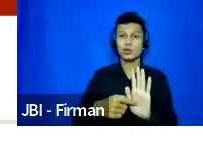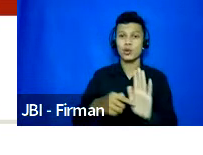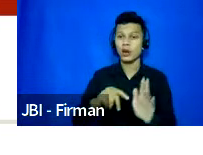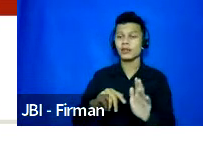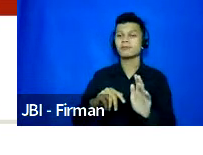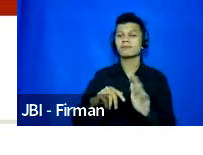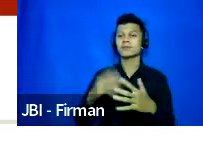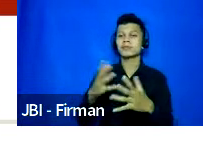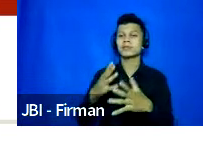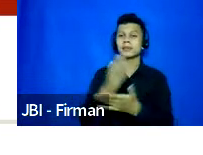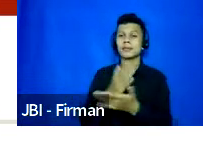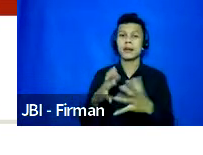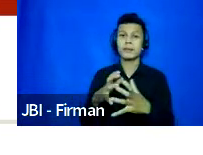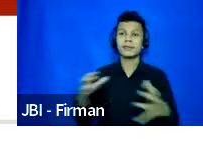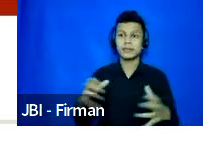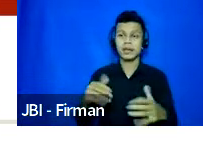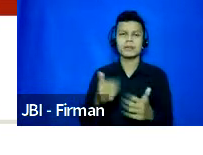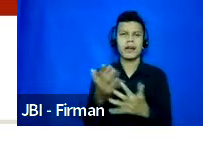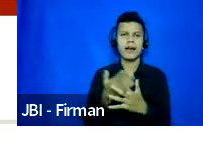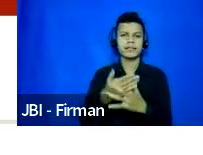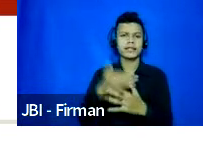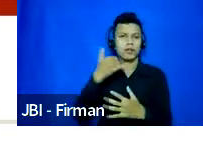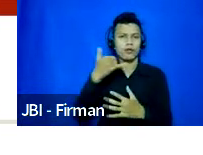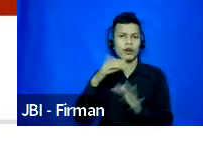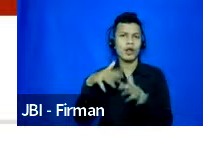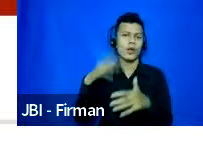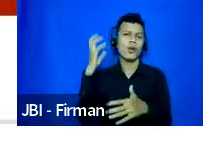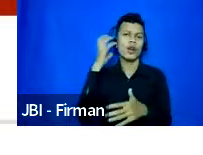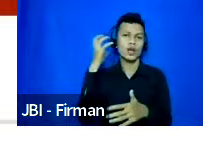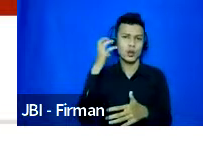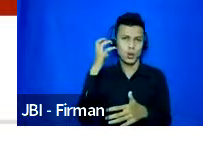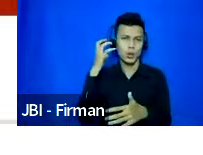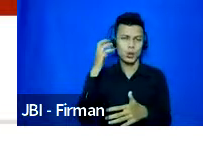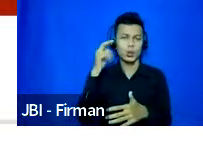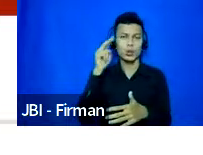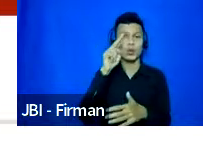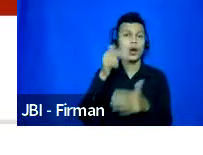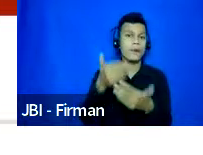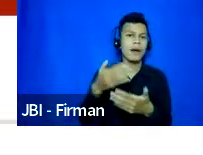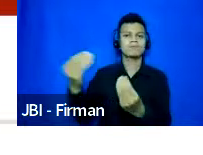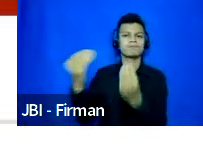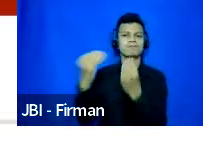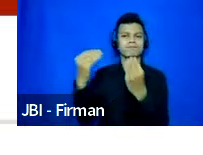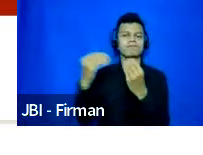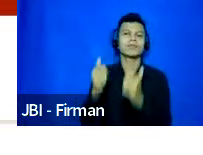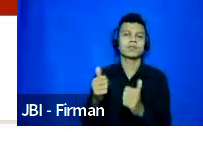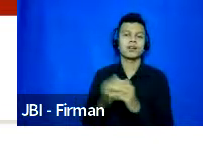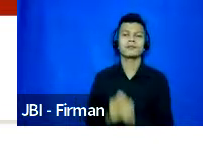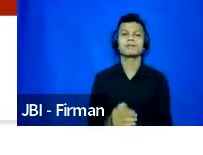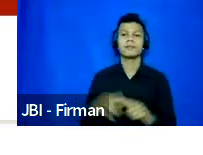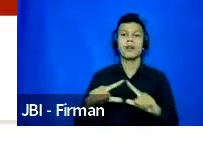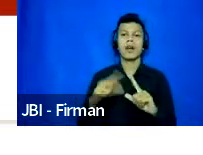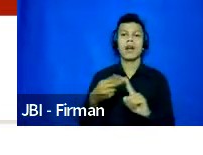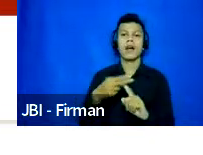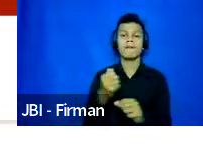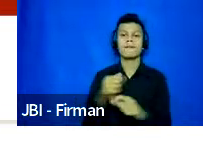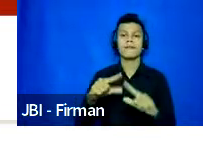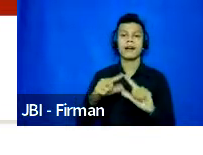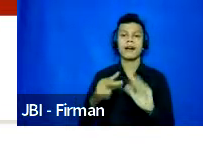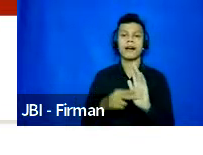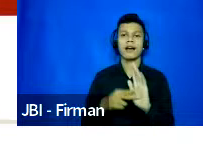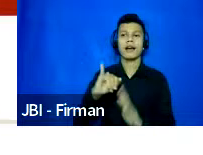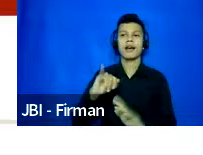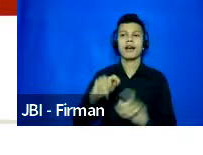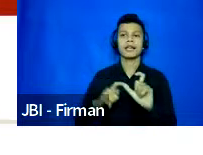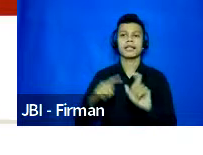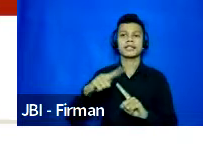Thus, the use of mobile phones and radios were prioritized. In Afghanistan, our team conducted a rapid assessment